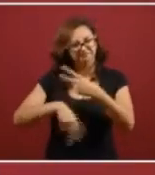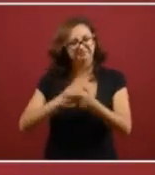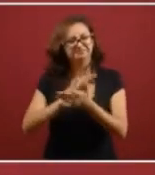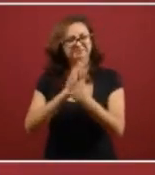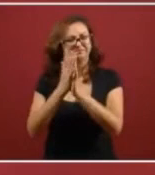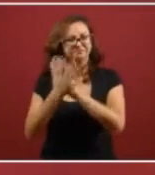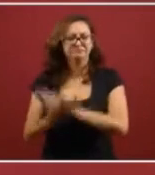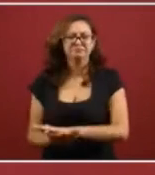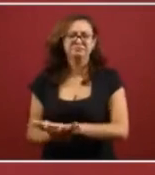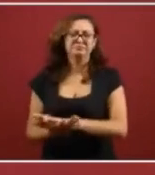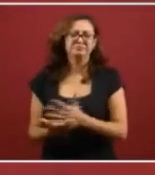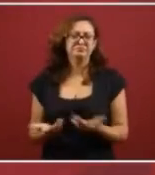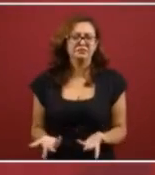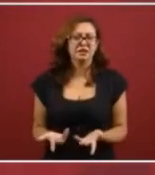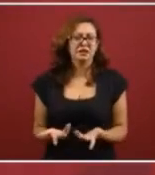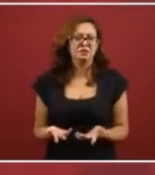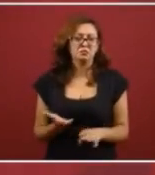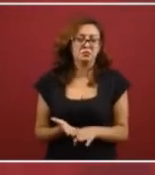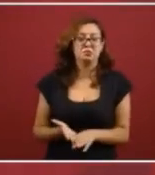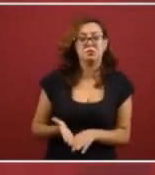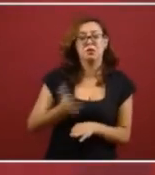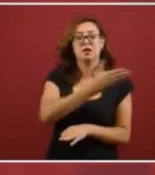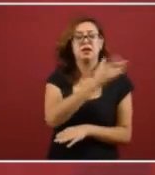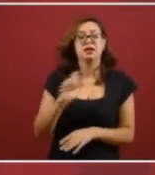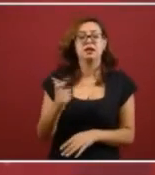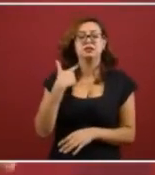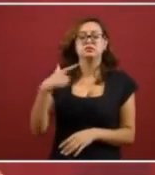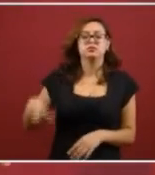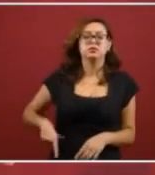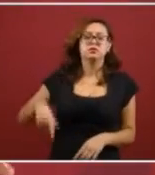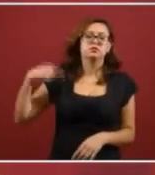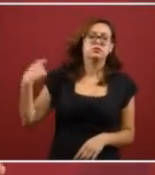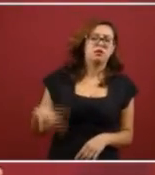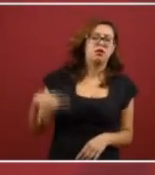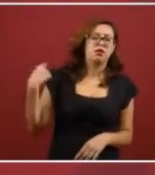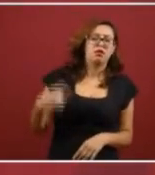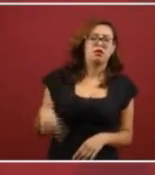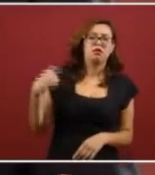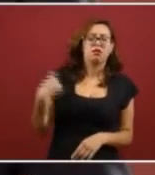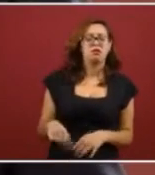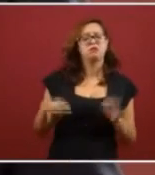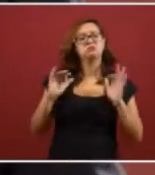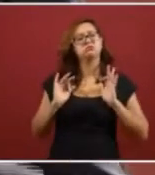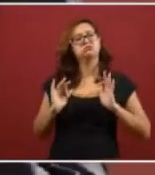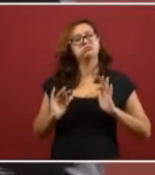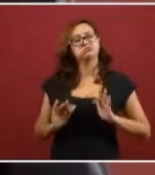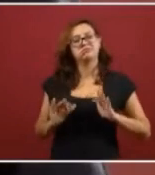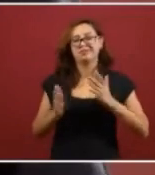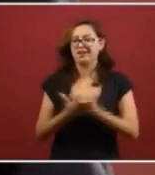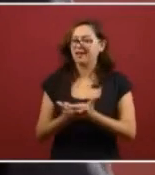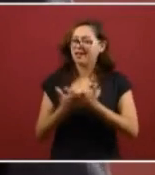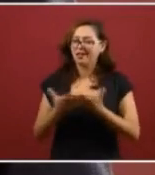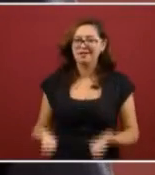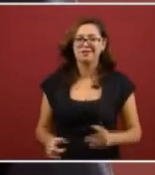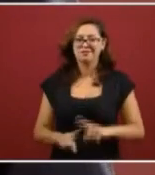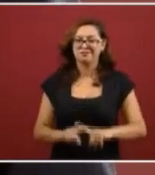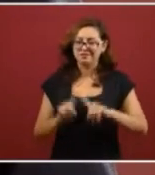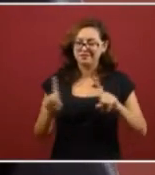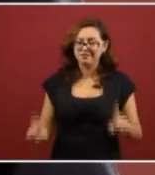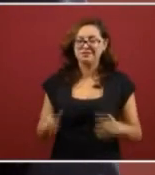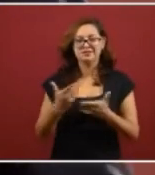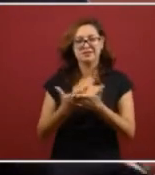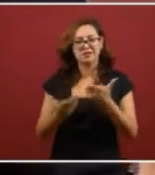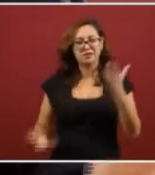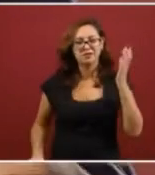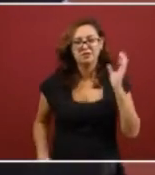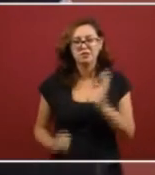nothing happening, because there's a content. They want to continue with more of the same. But we're starting a new